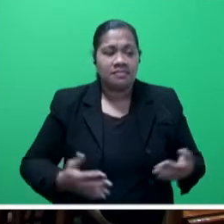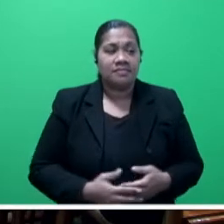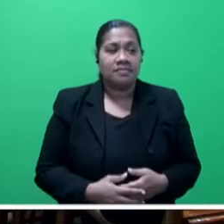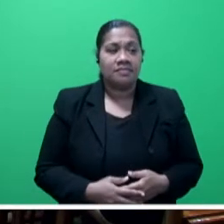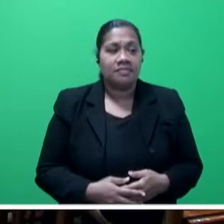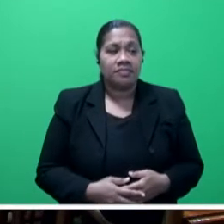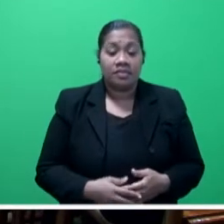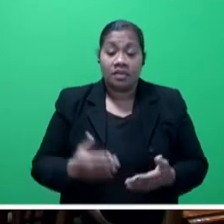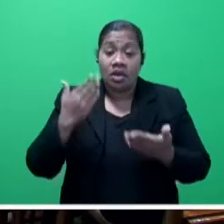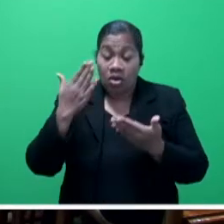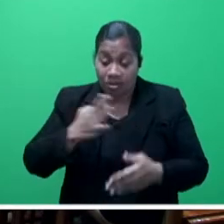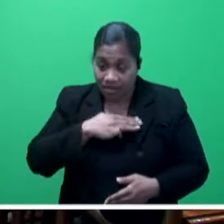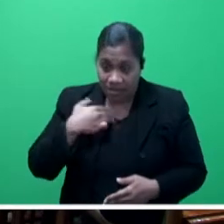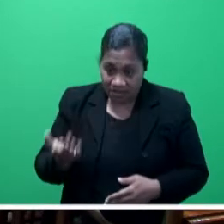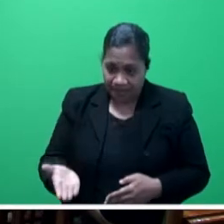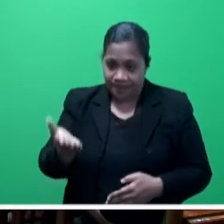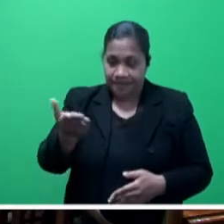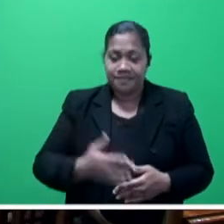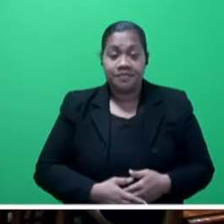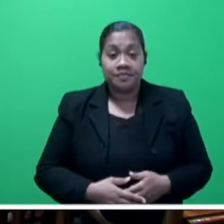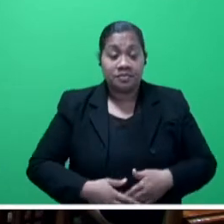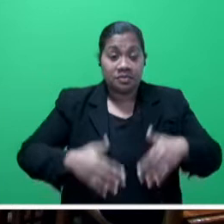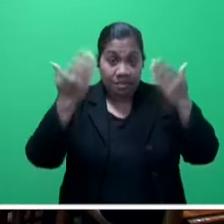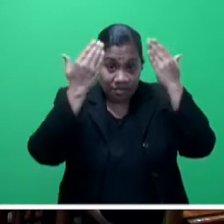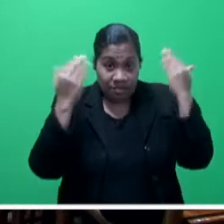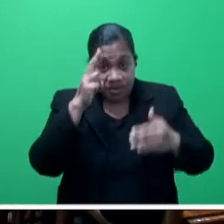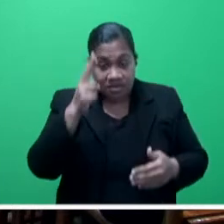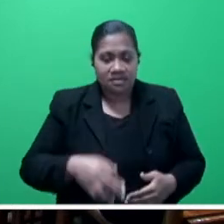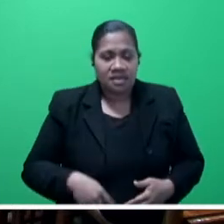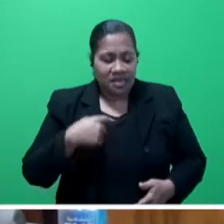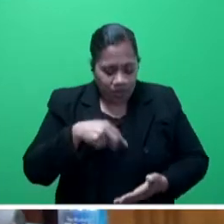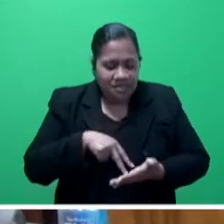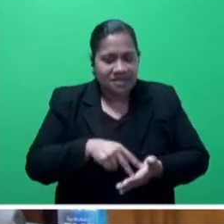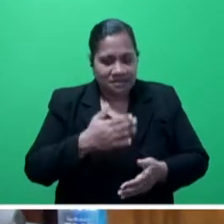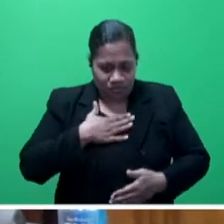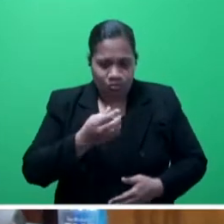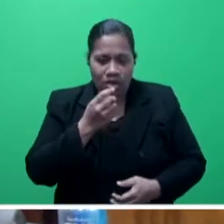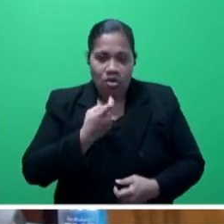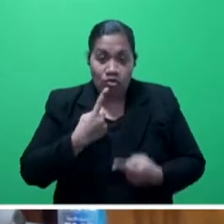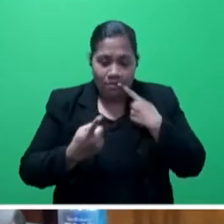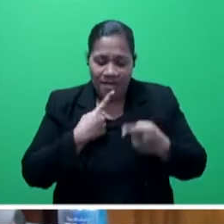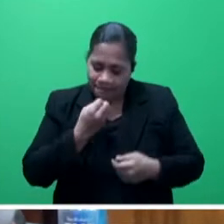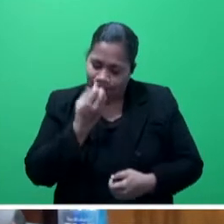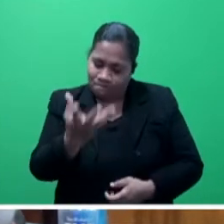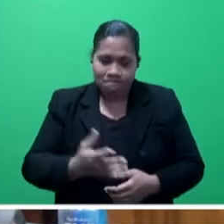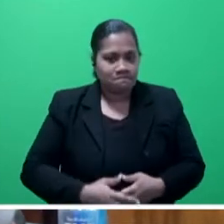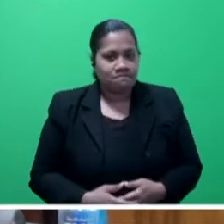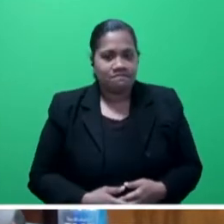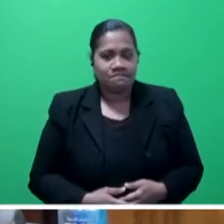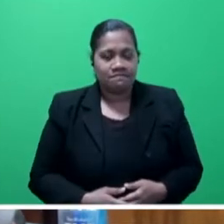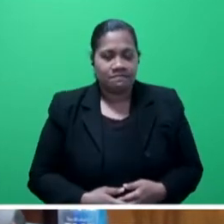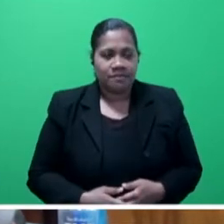Honourable Minister, you have the floor. Mr. Speaker, say, I stand by my comment. Mr. Speaker, say, there's a lot of hollow logs on